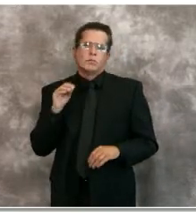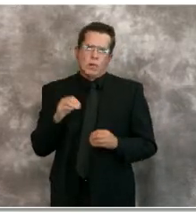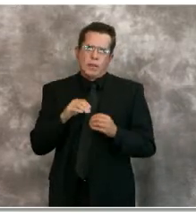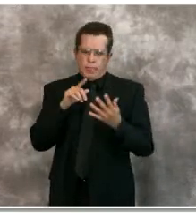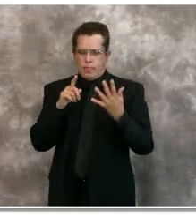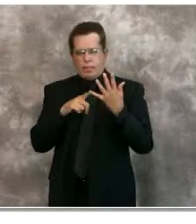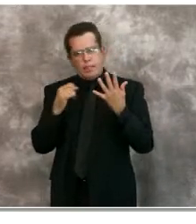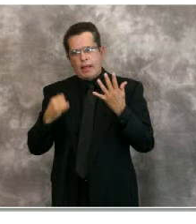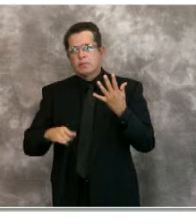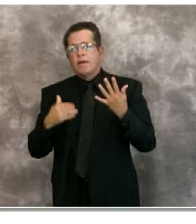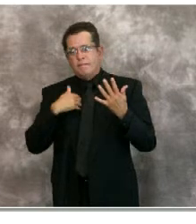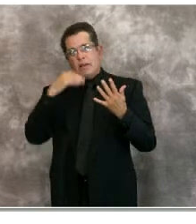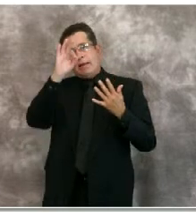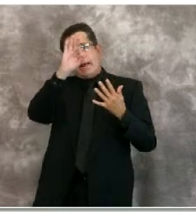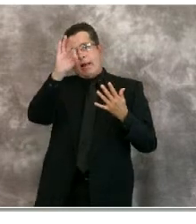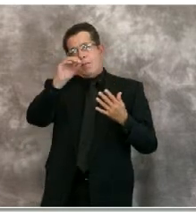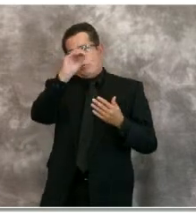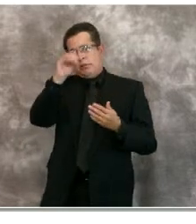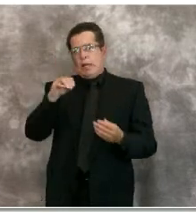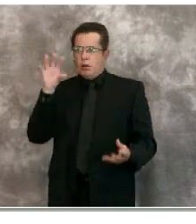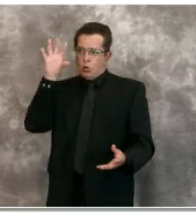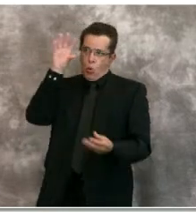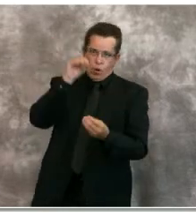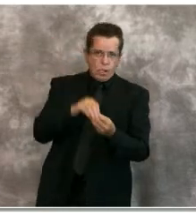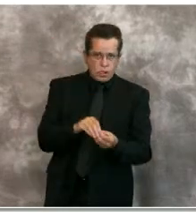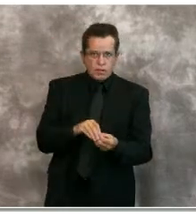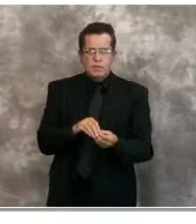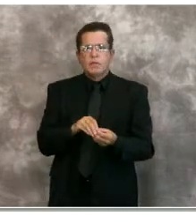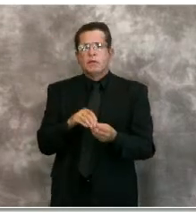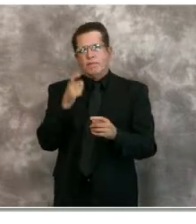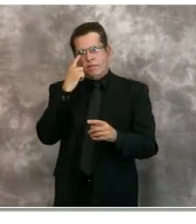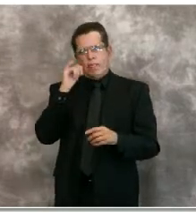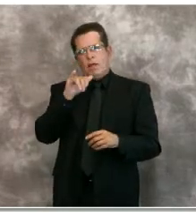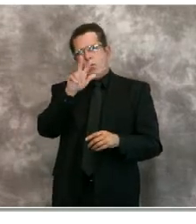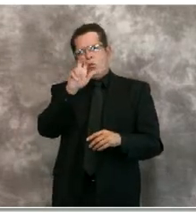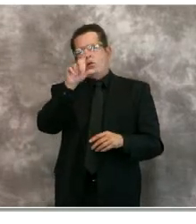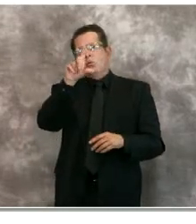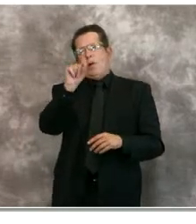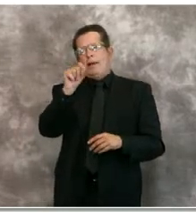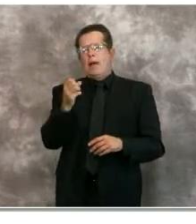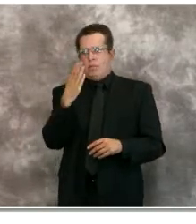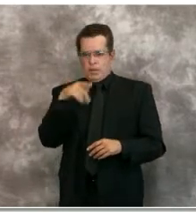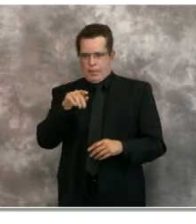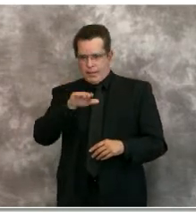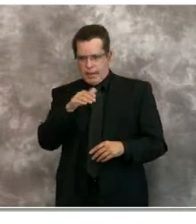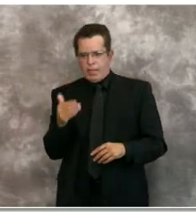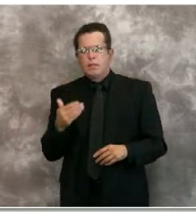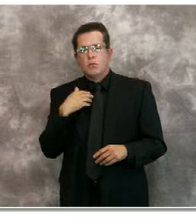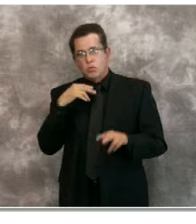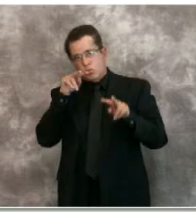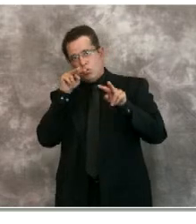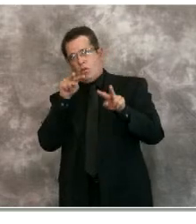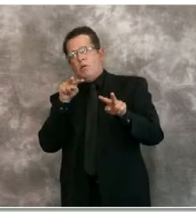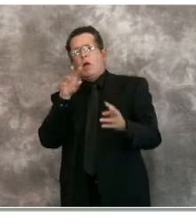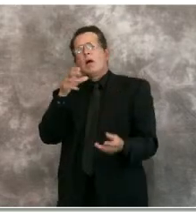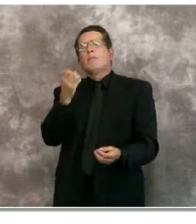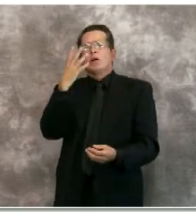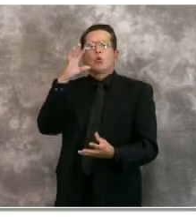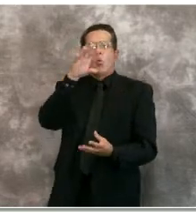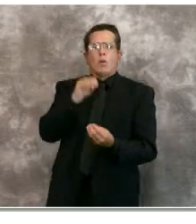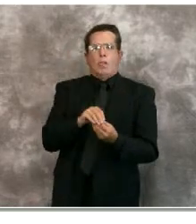for 99%, or 316 of the 320 total number of deaths. And of this